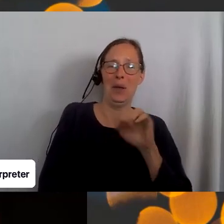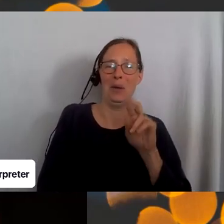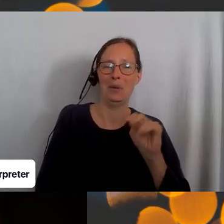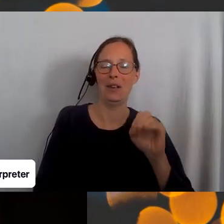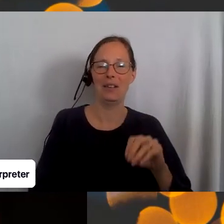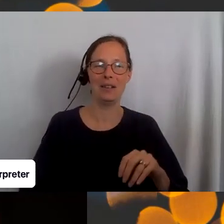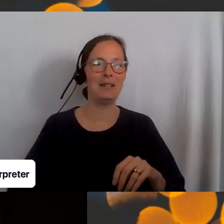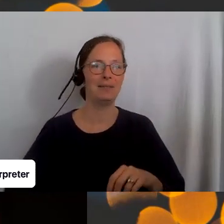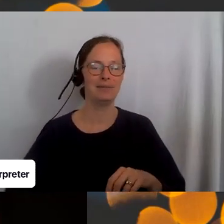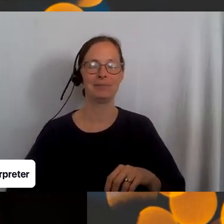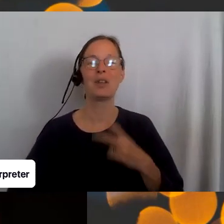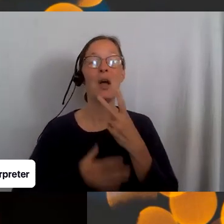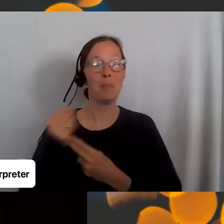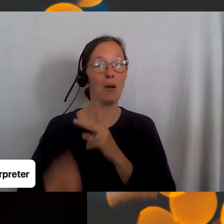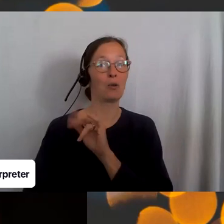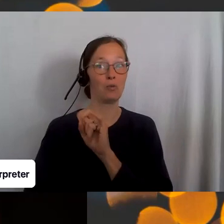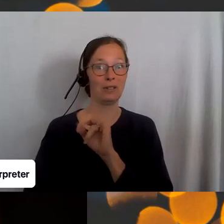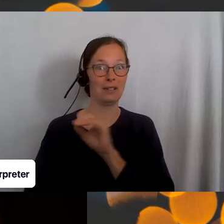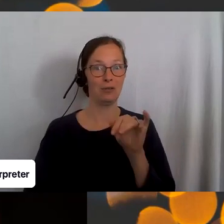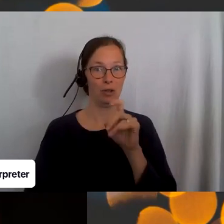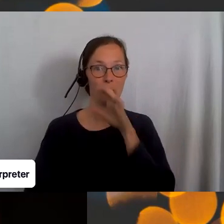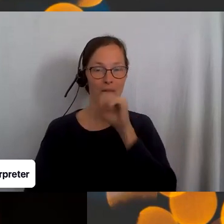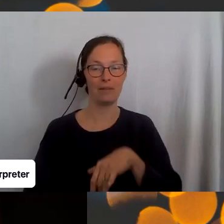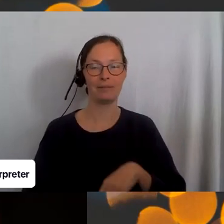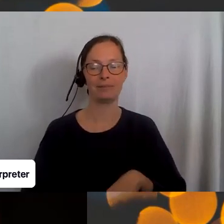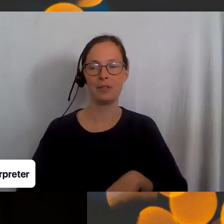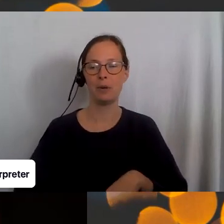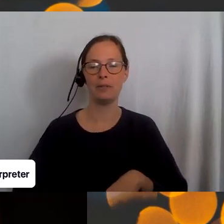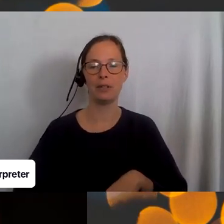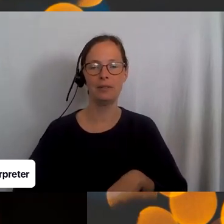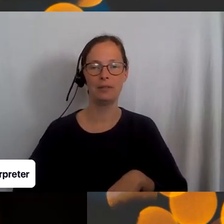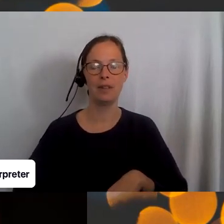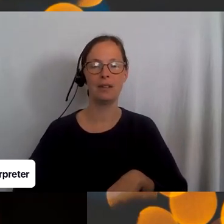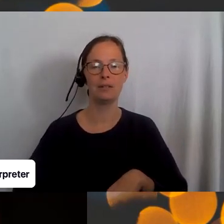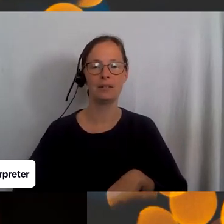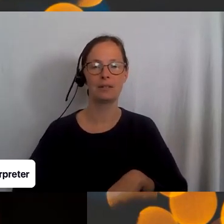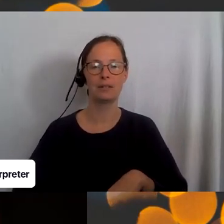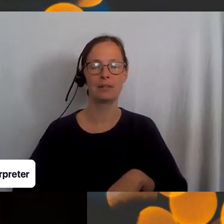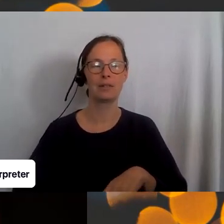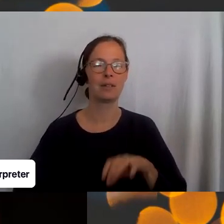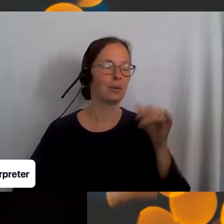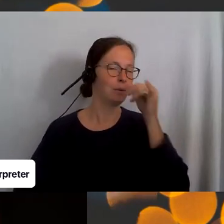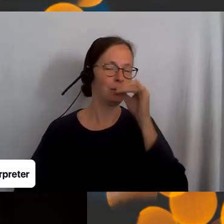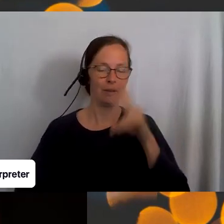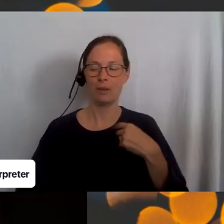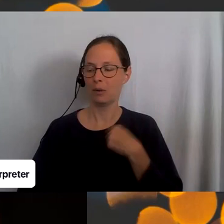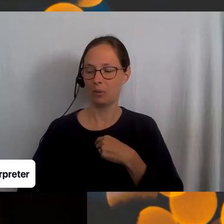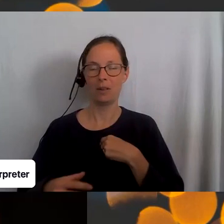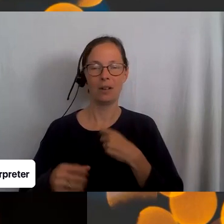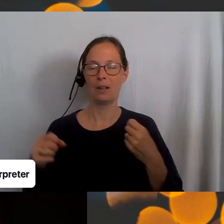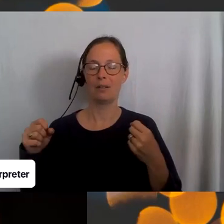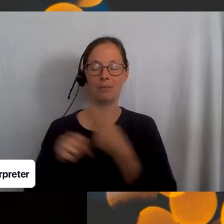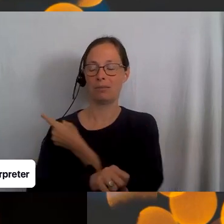Both Kristen and Jared would love the pun of all of that. I just love the pun of all of that. Yep. Oh Lord, we've gotten off